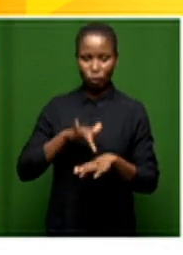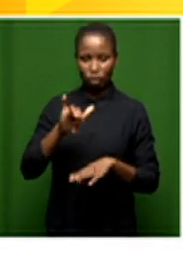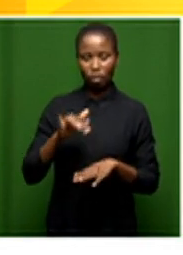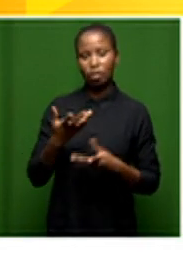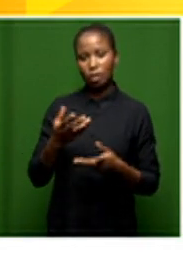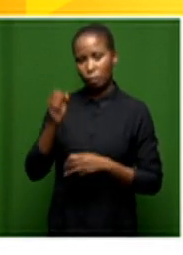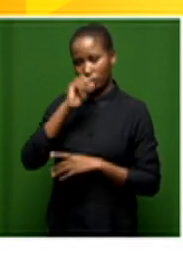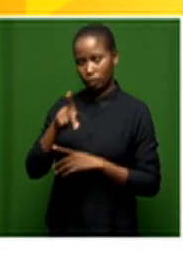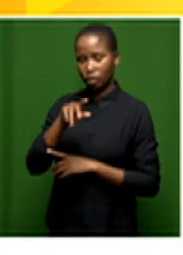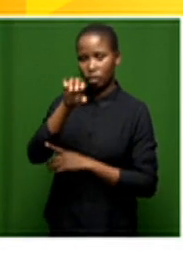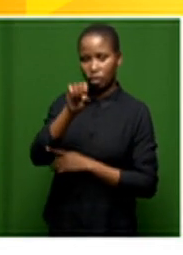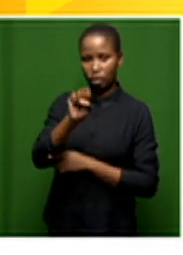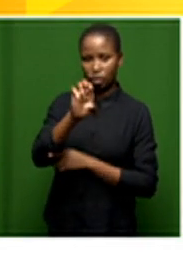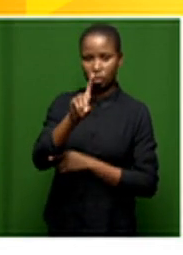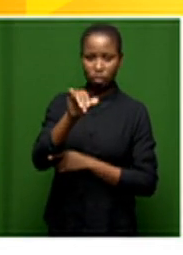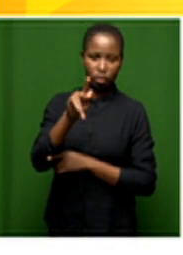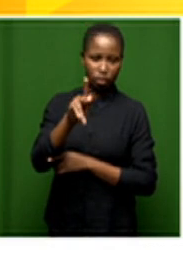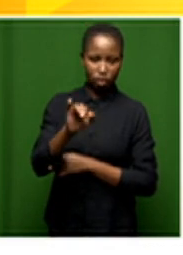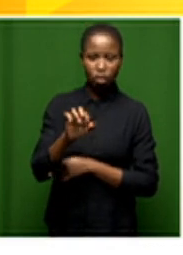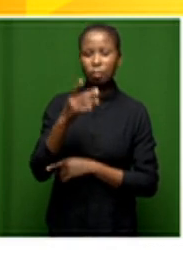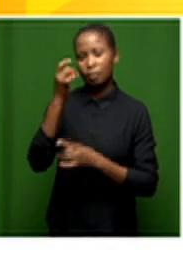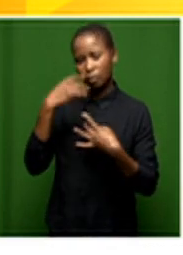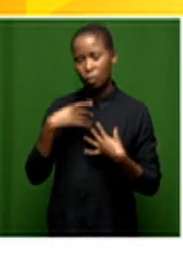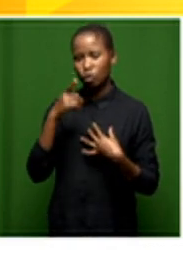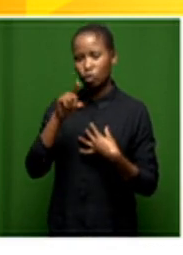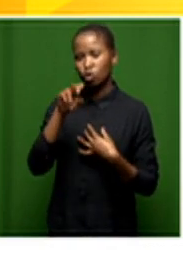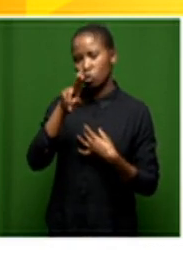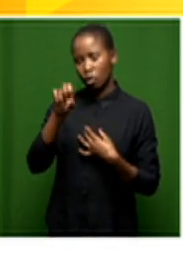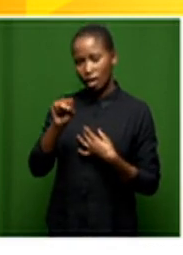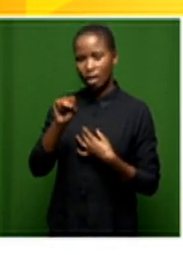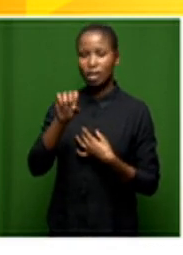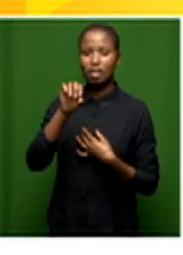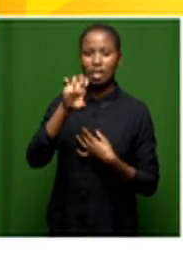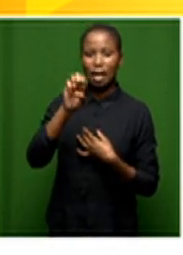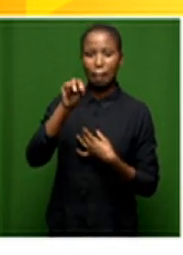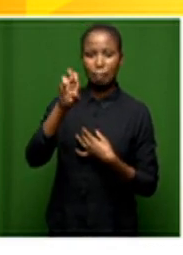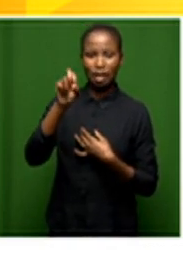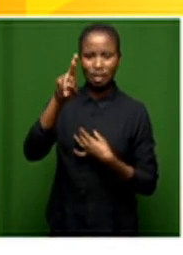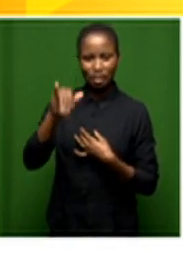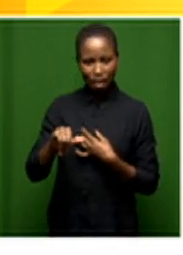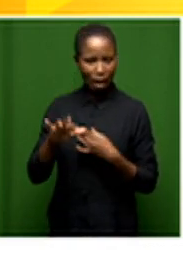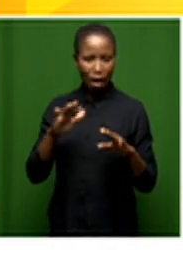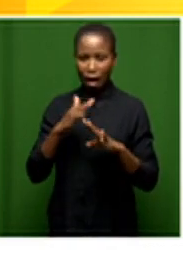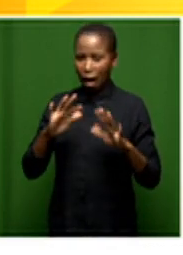begin with you. Please tell us a little bit more about your role at the US Embassy and how this relates to your work in South Africa.